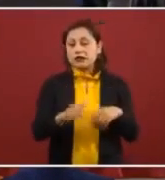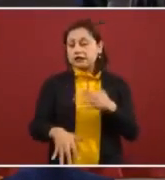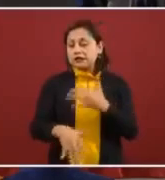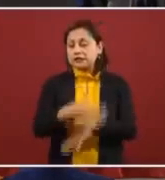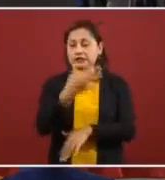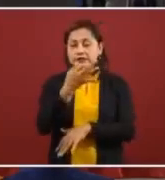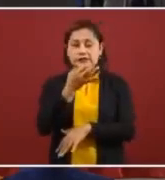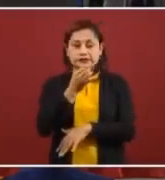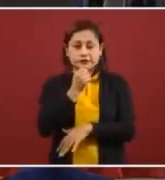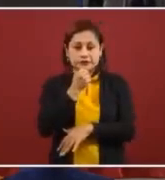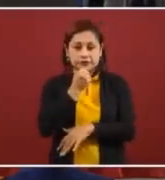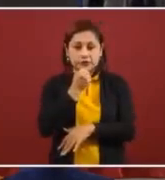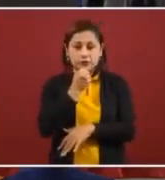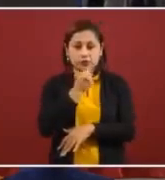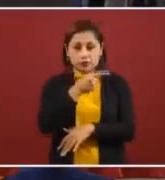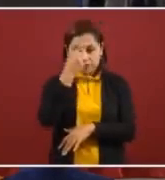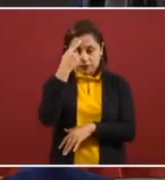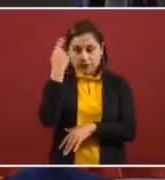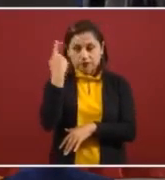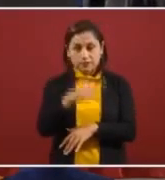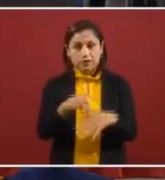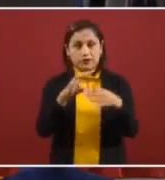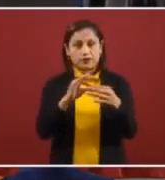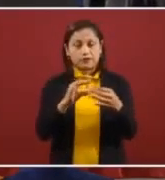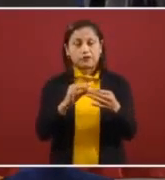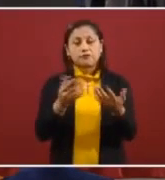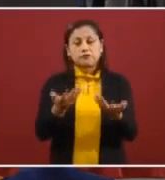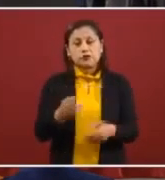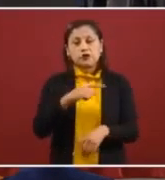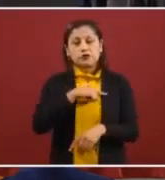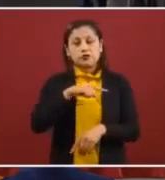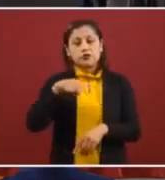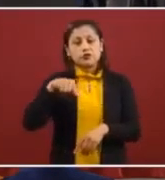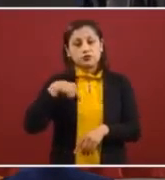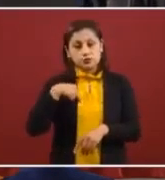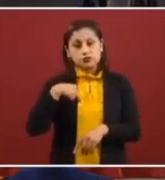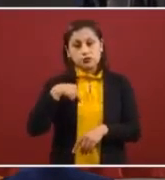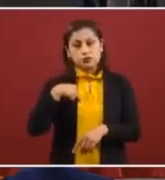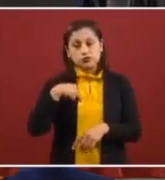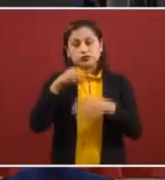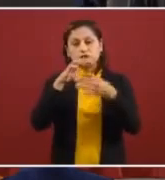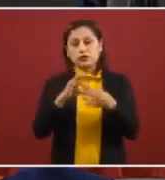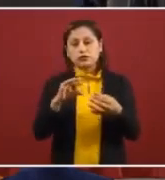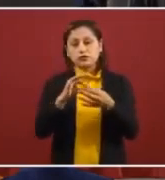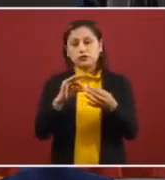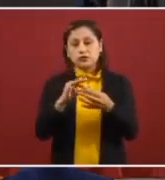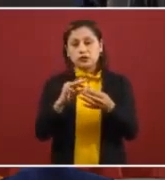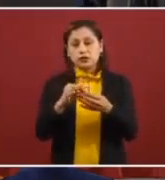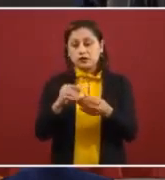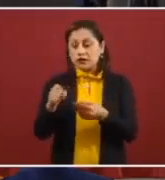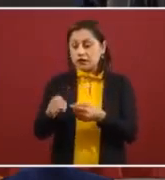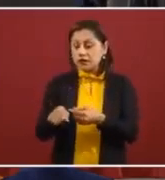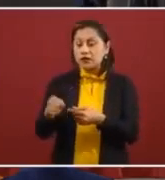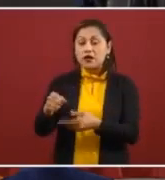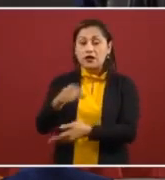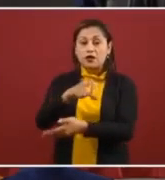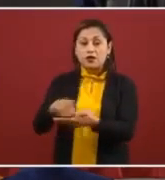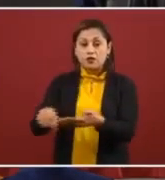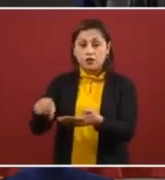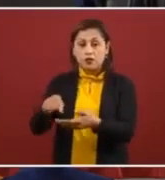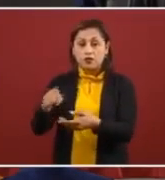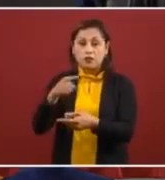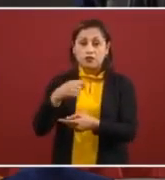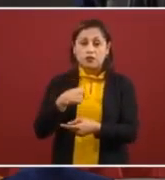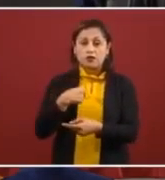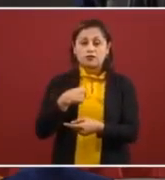So like a little, these are the lower, the ones that had the highest price, so it's a bad thumbs down. Not